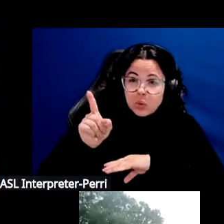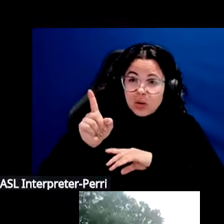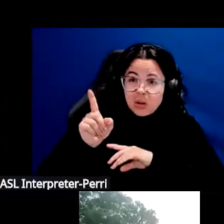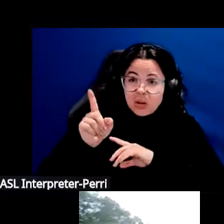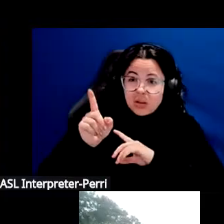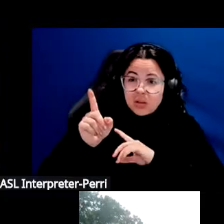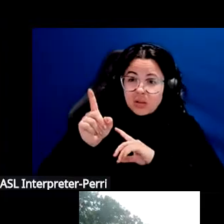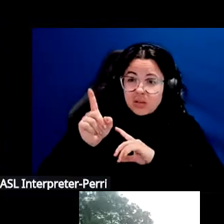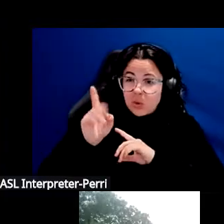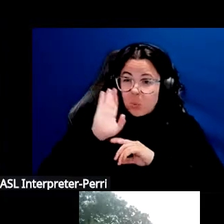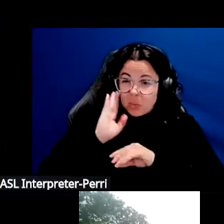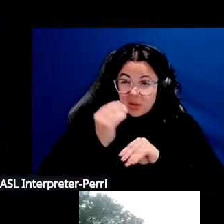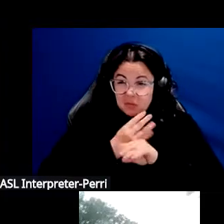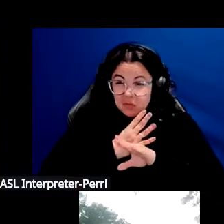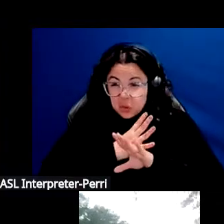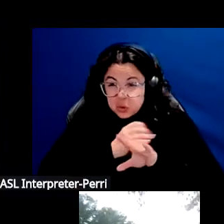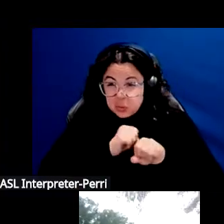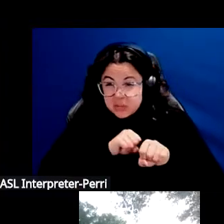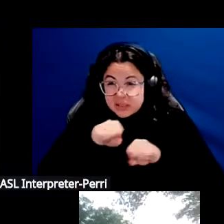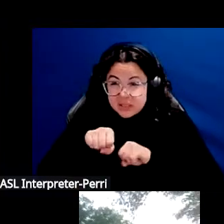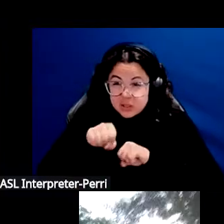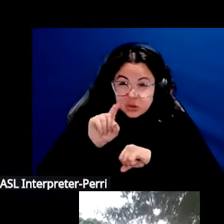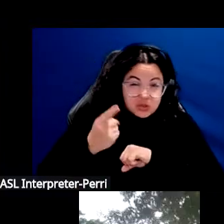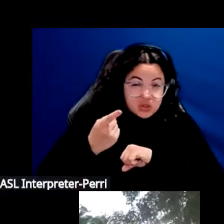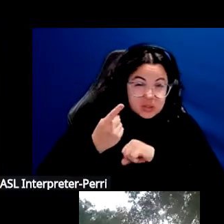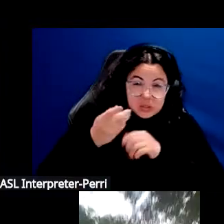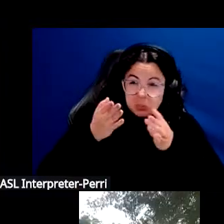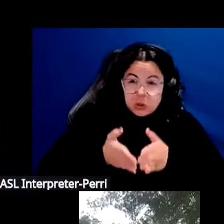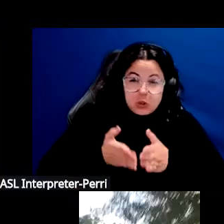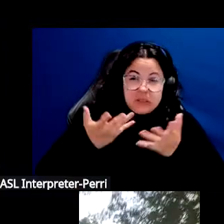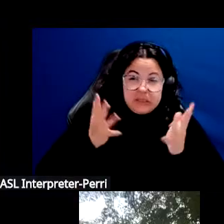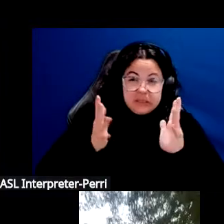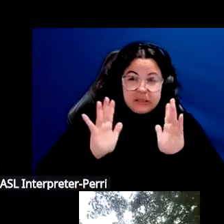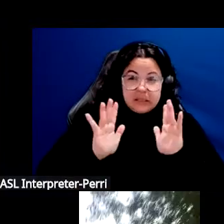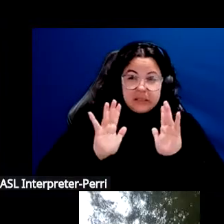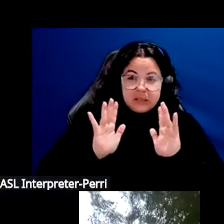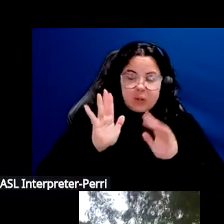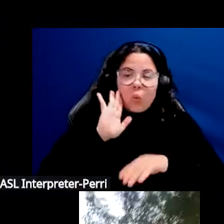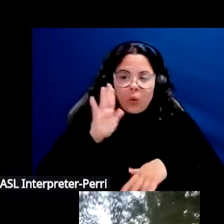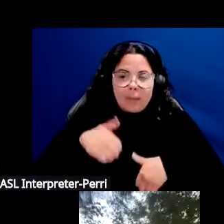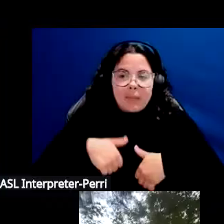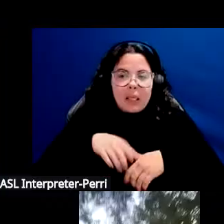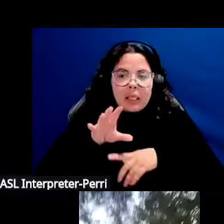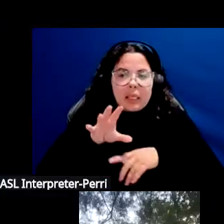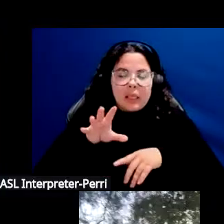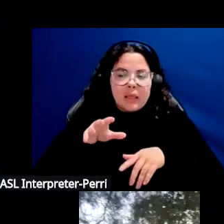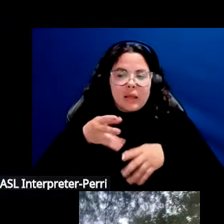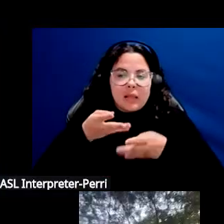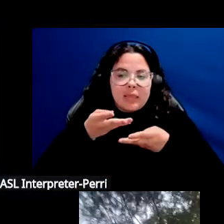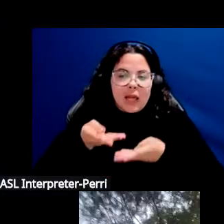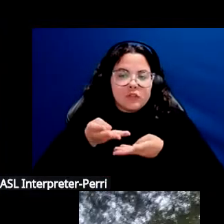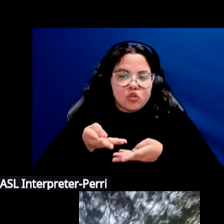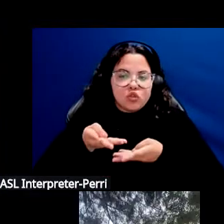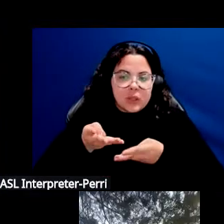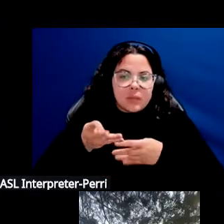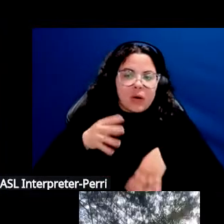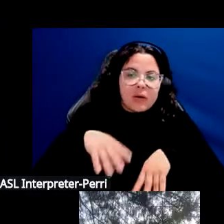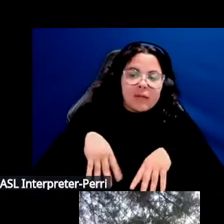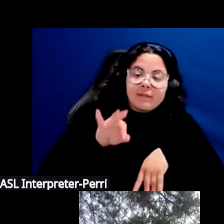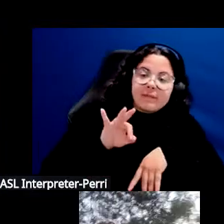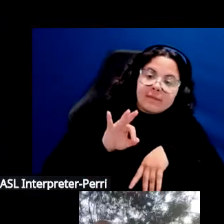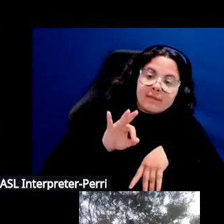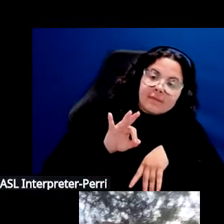being virtual potentially, or is it just solely in person? It will be live streamed on our Facebook, Twitter, and YouTube.